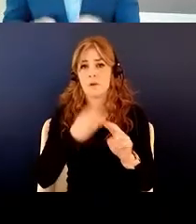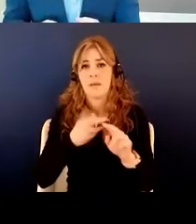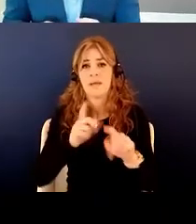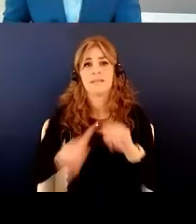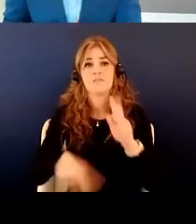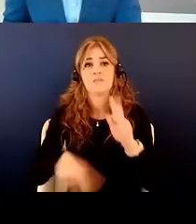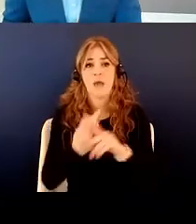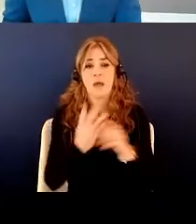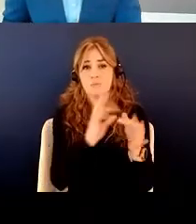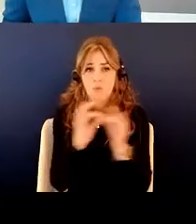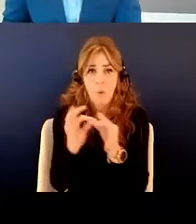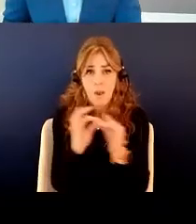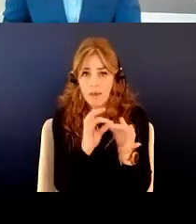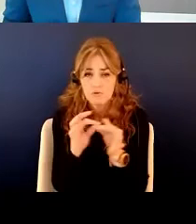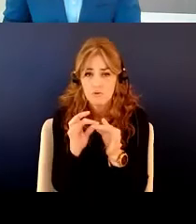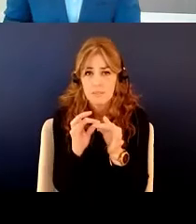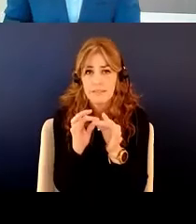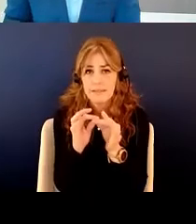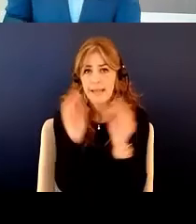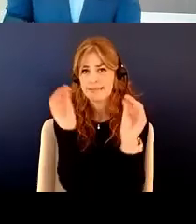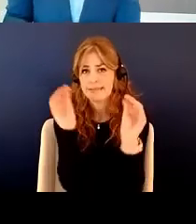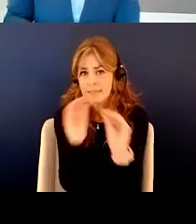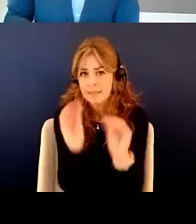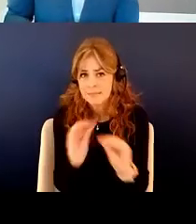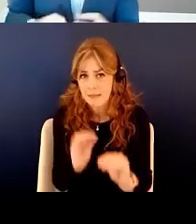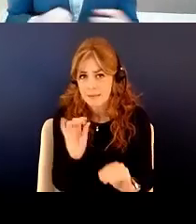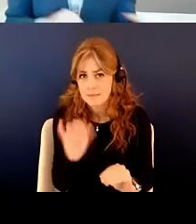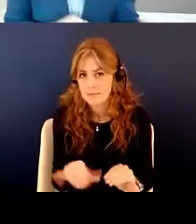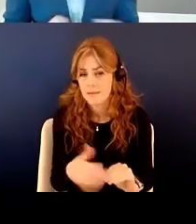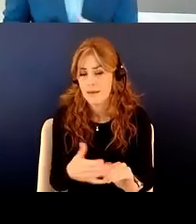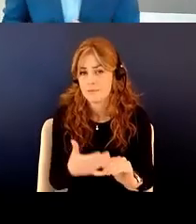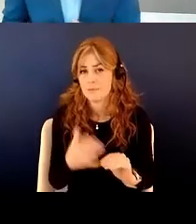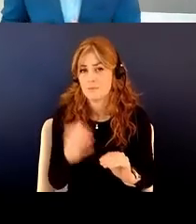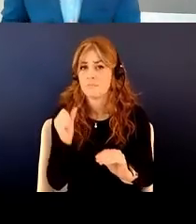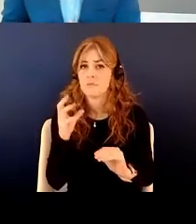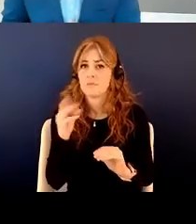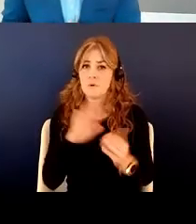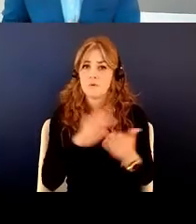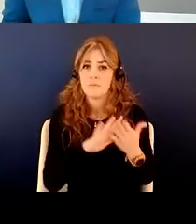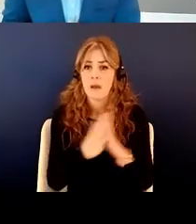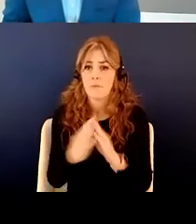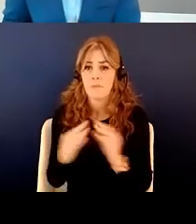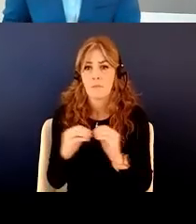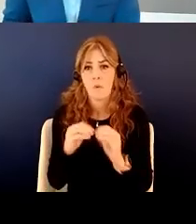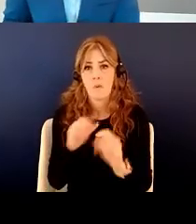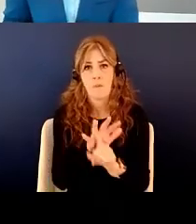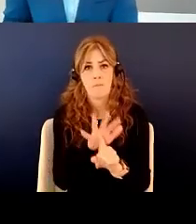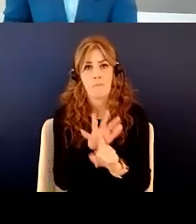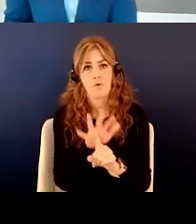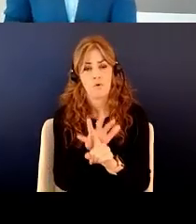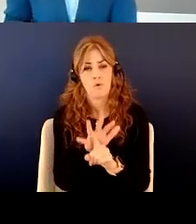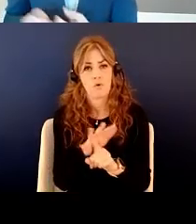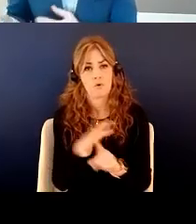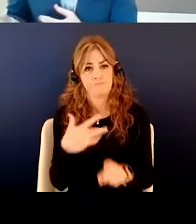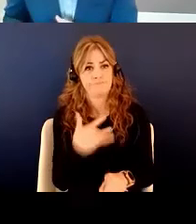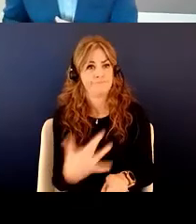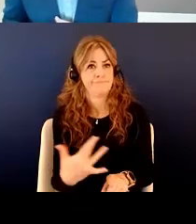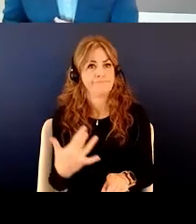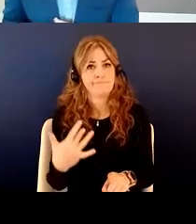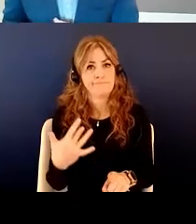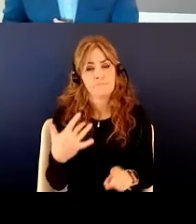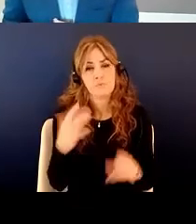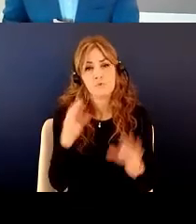and then synthesize those correlations. And so it's becoming more popular and common to estimate a